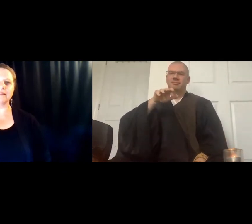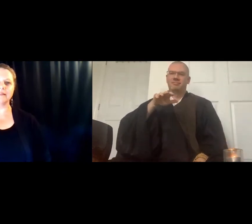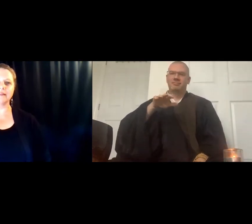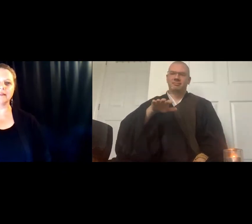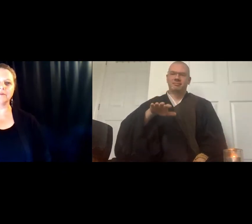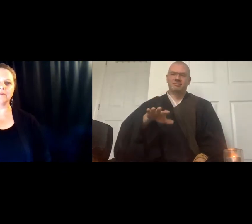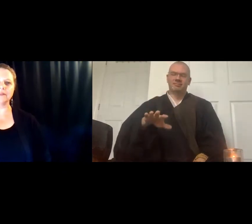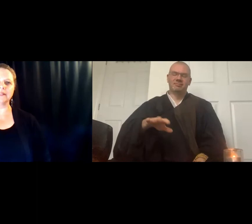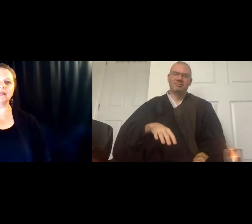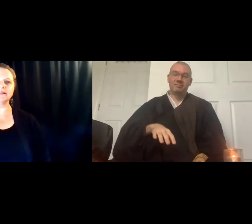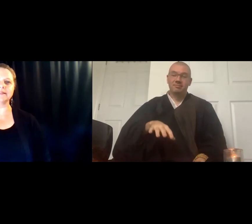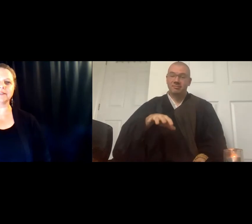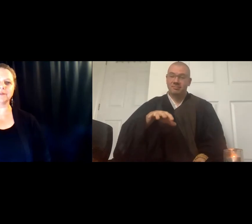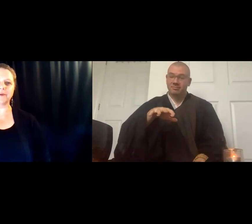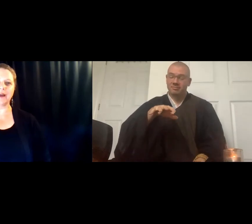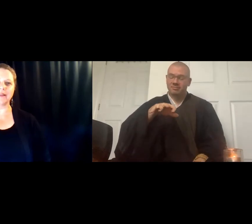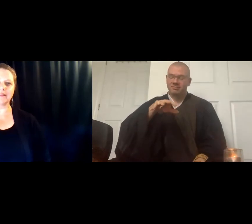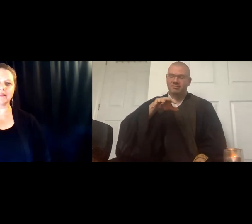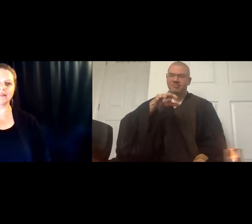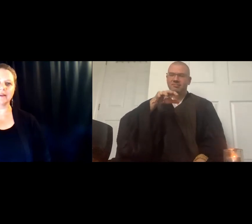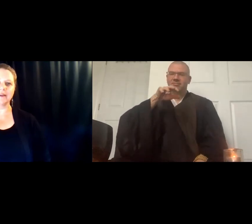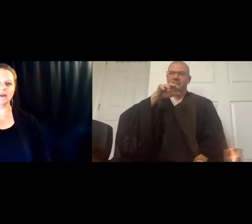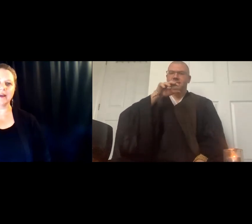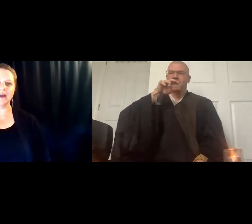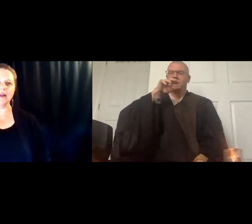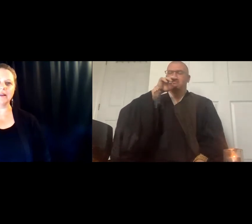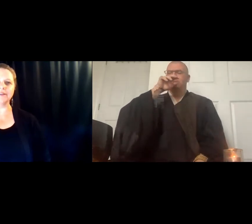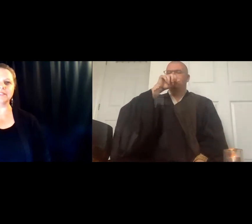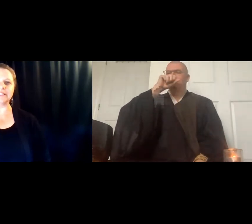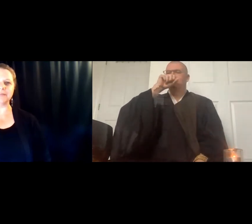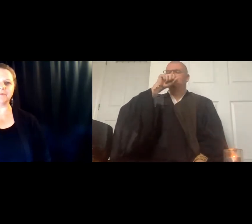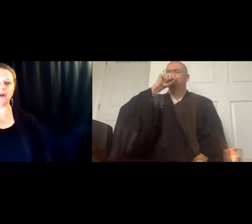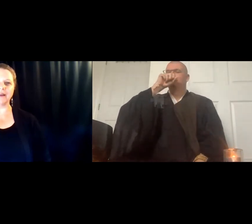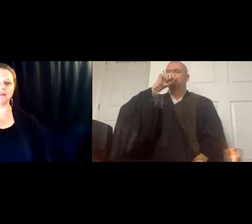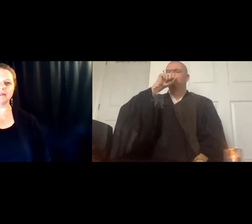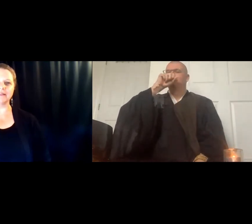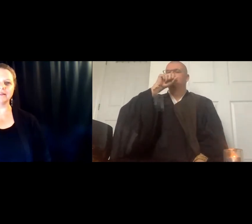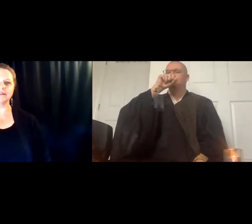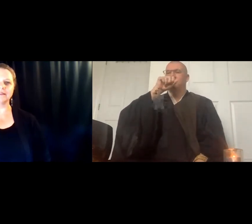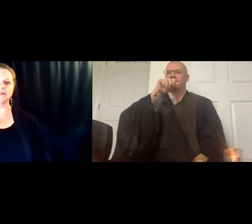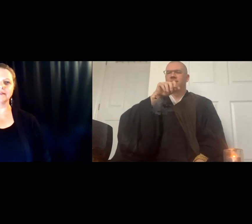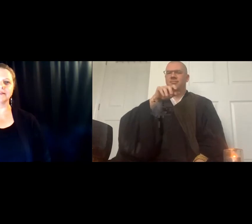breath. Release your breath. Another deep breath.